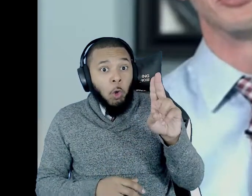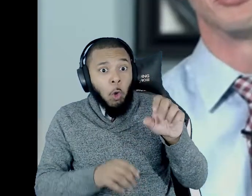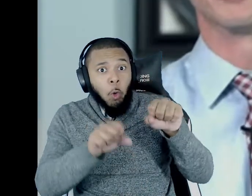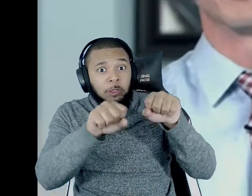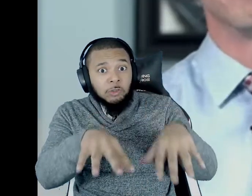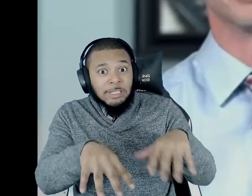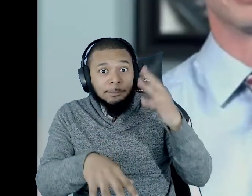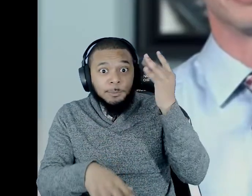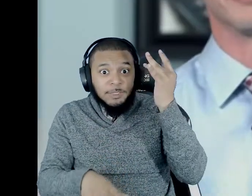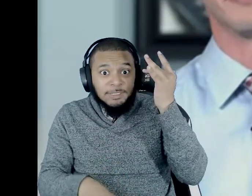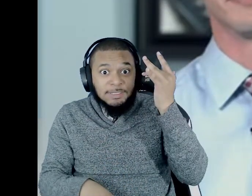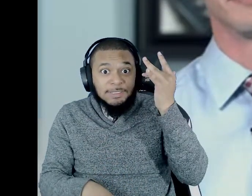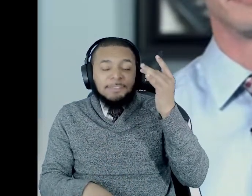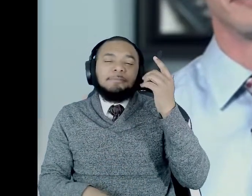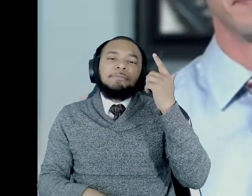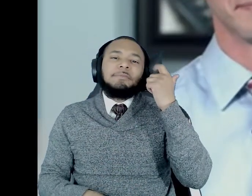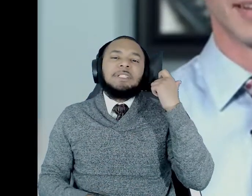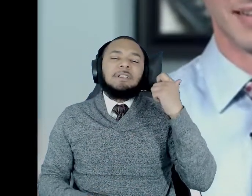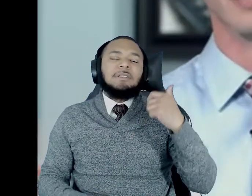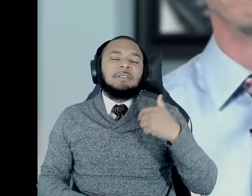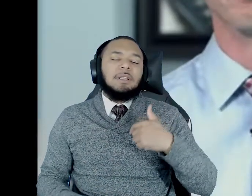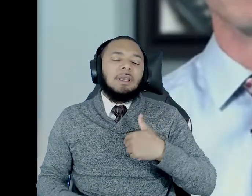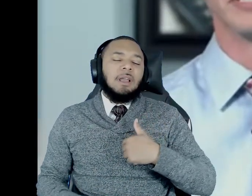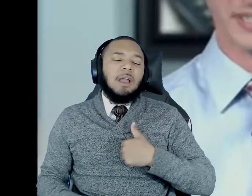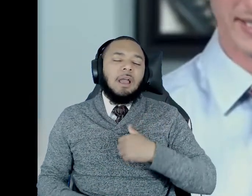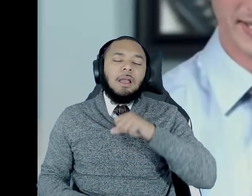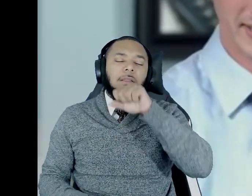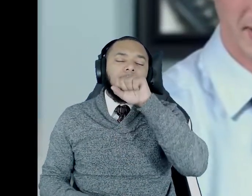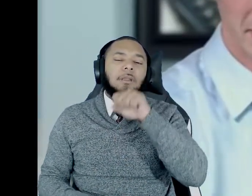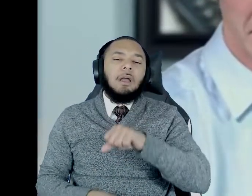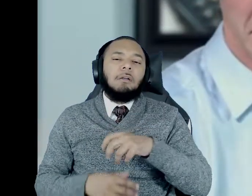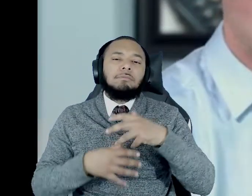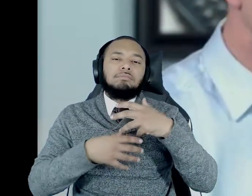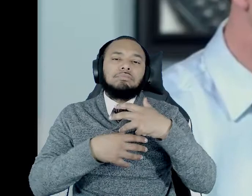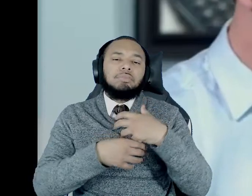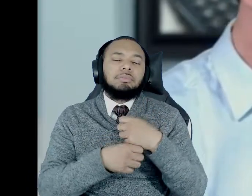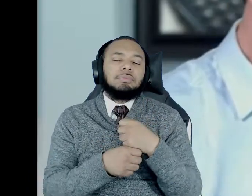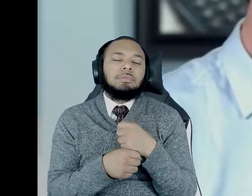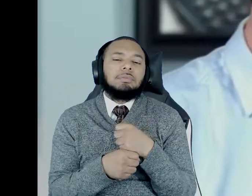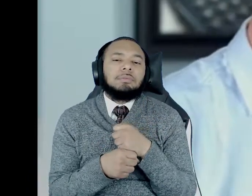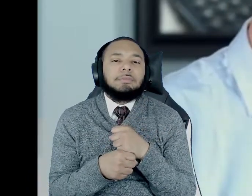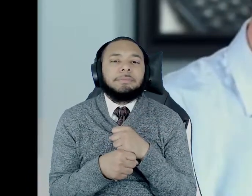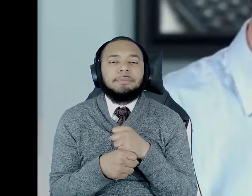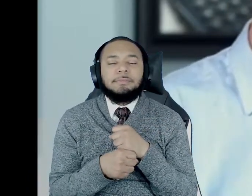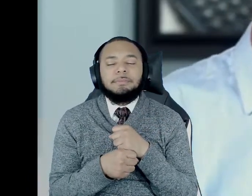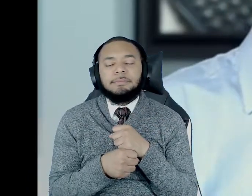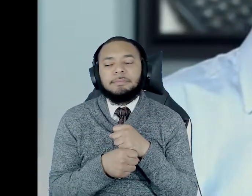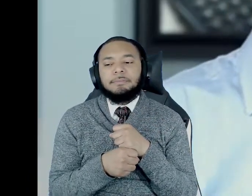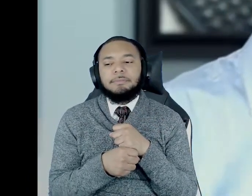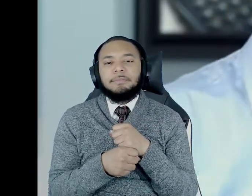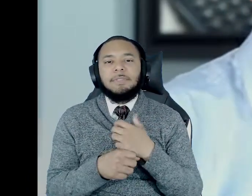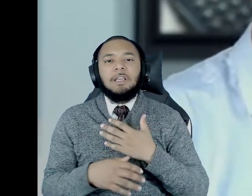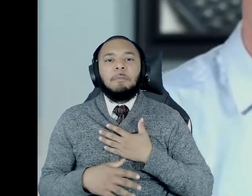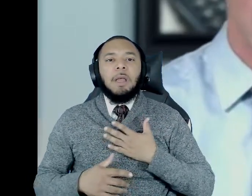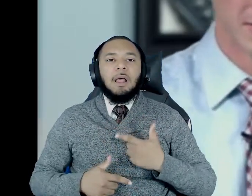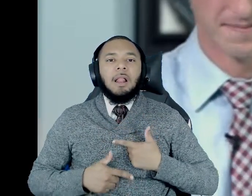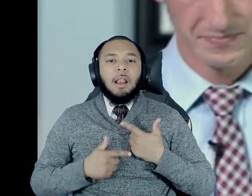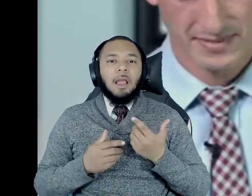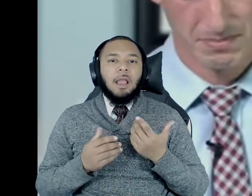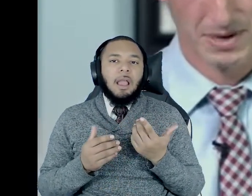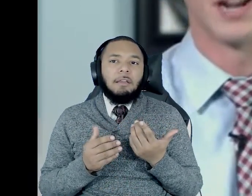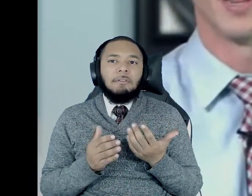I mentioned earlier, I'm just, I love brevity, you know, making life a little bit